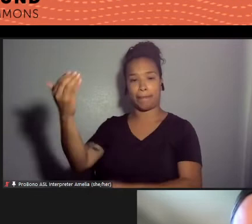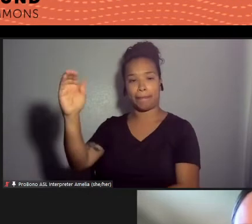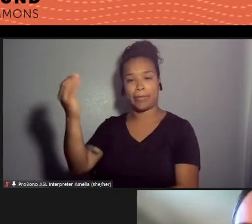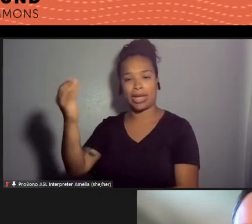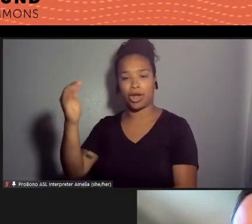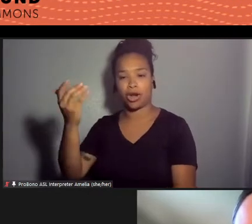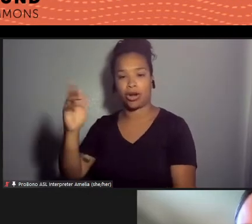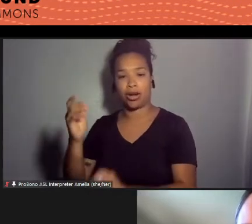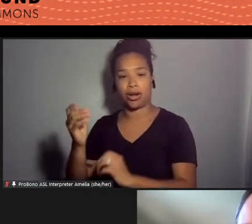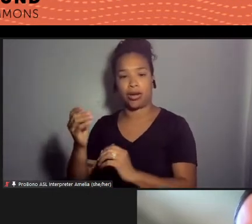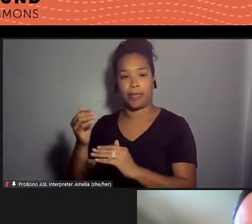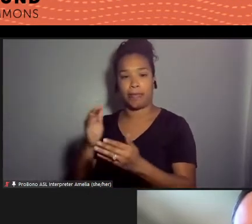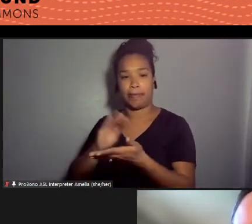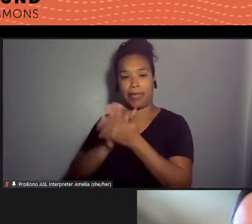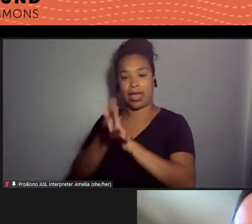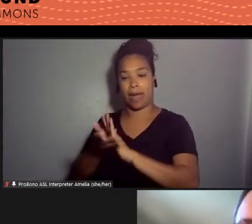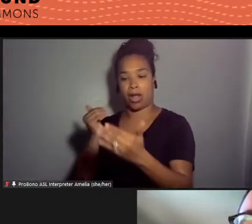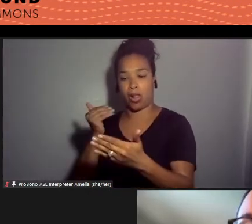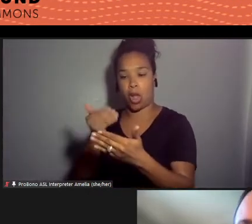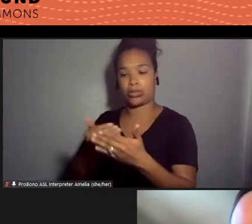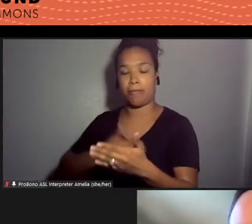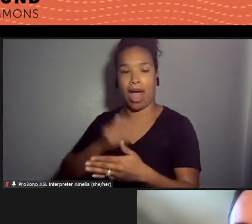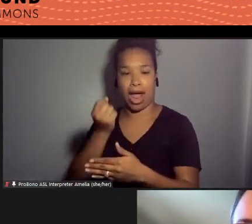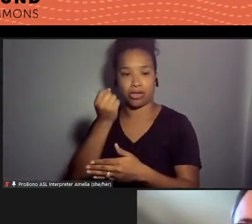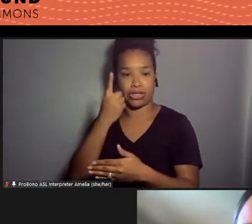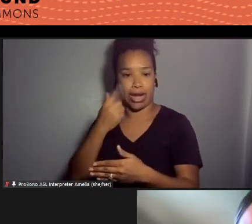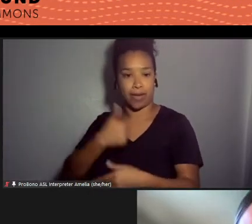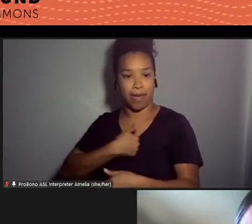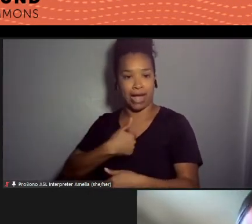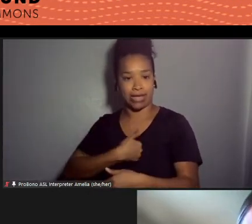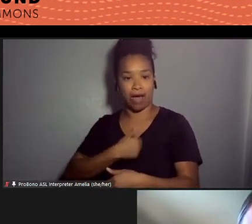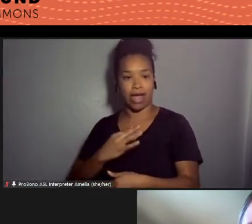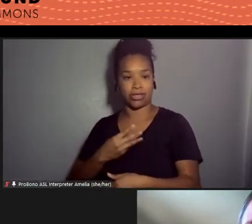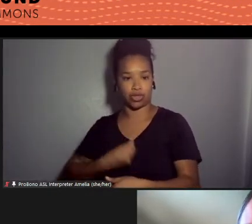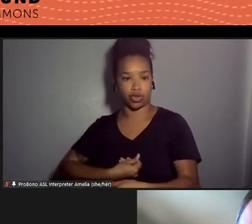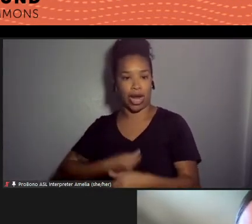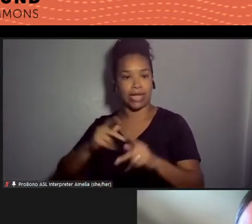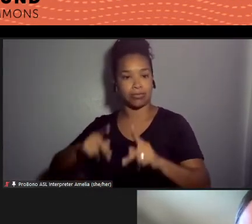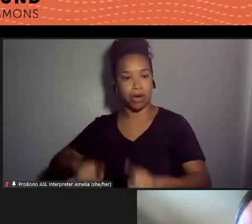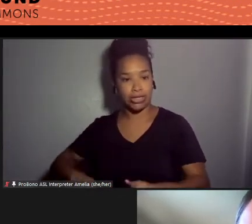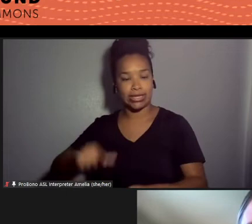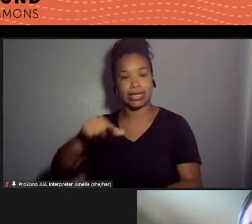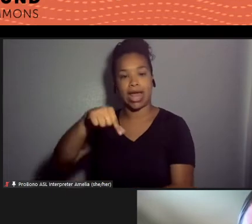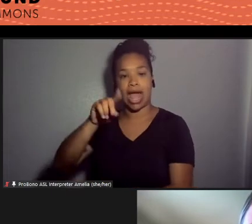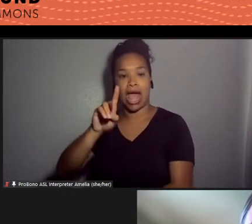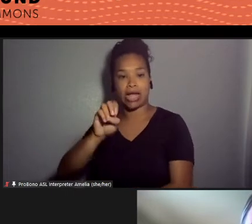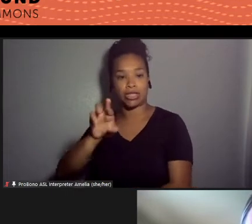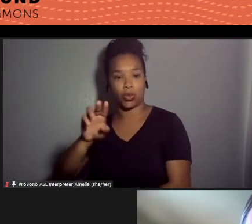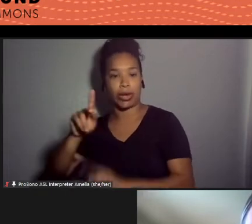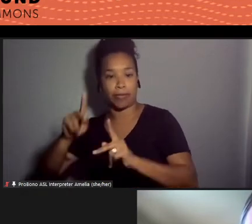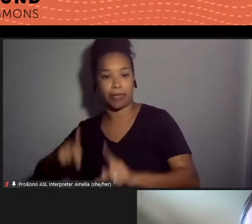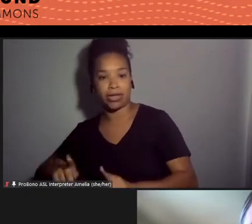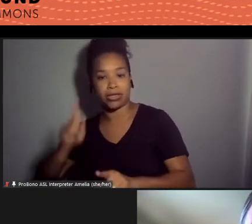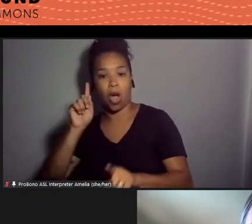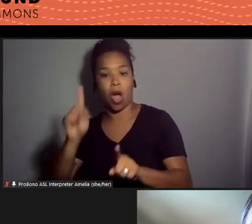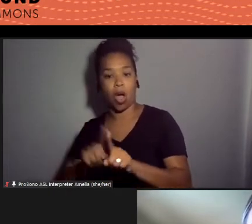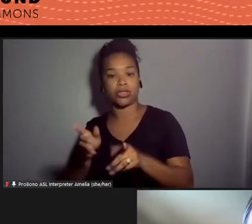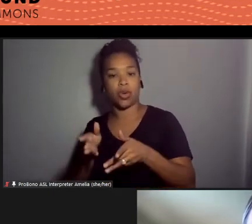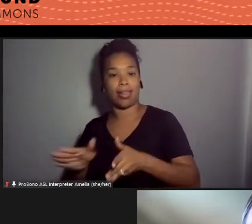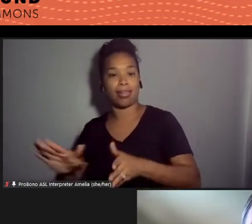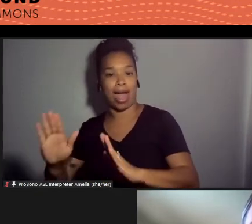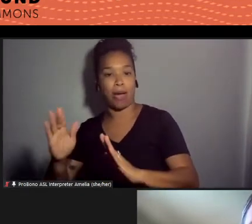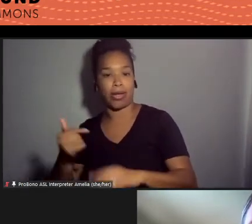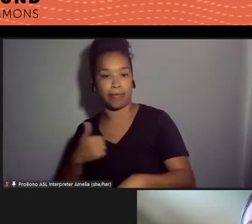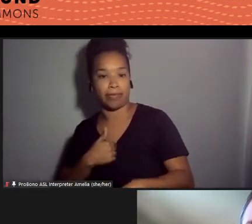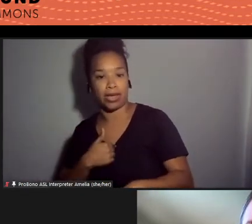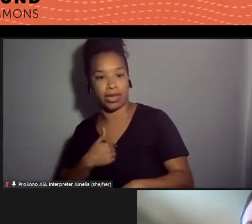understanding of myself as a trans person, as a queer person, was also allowing me or